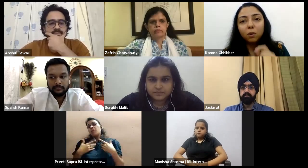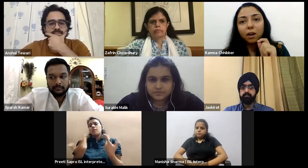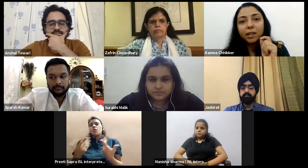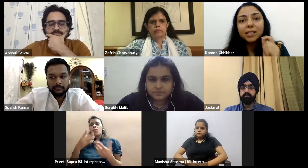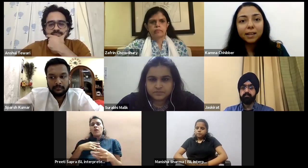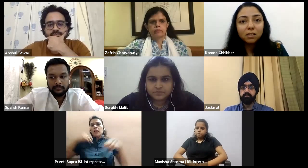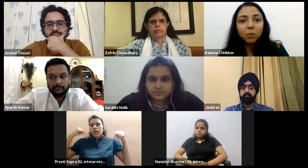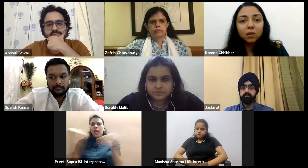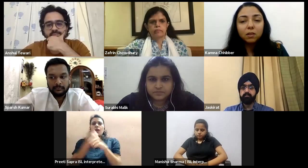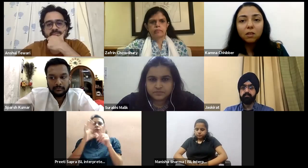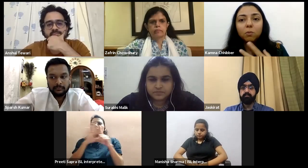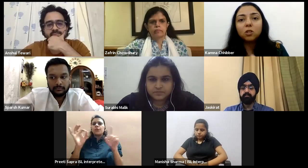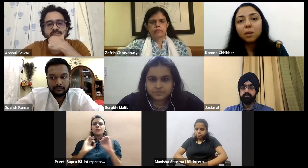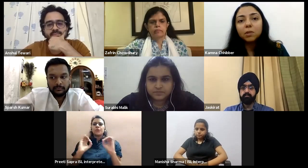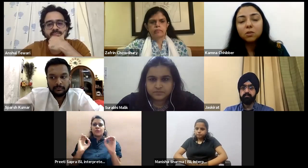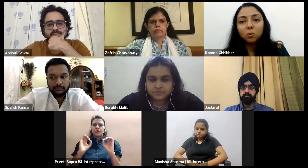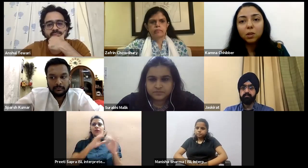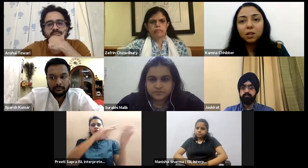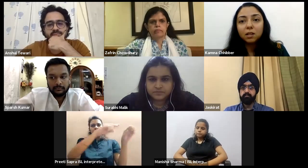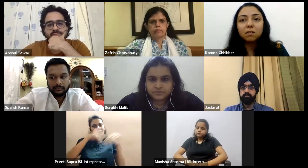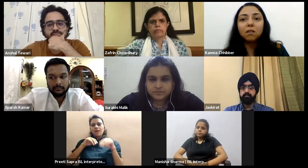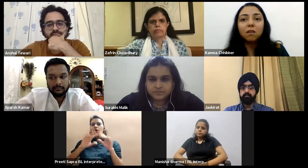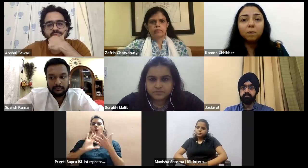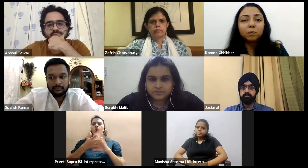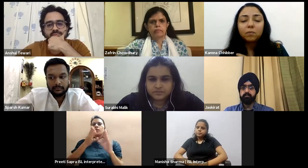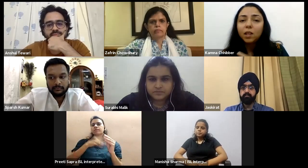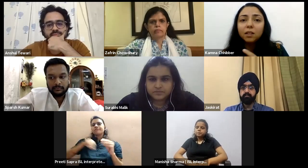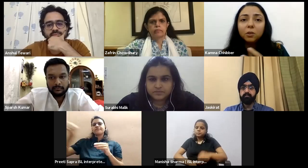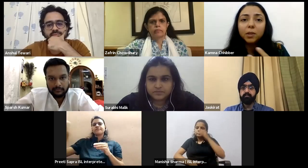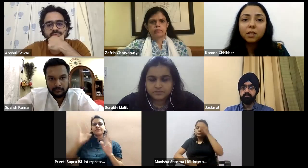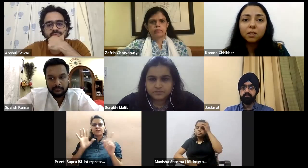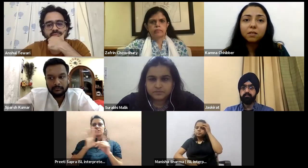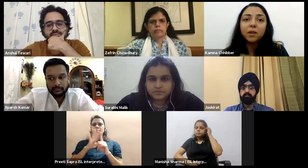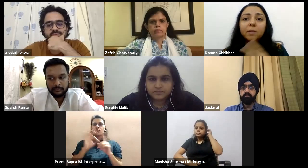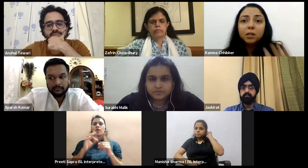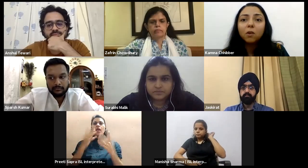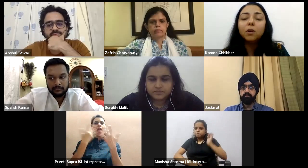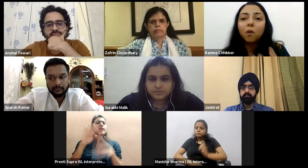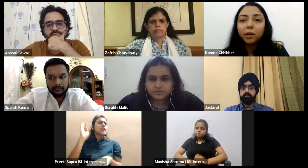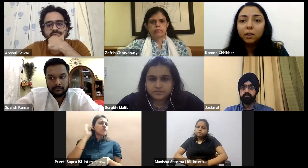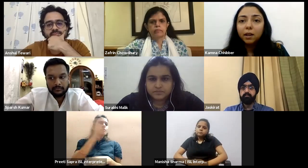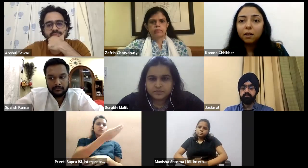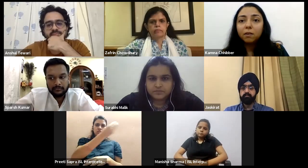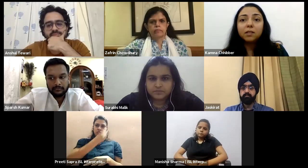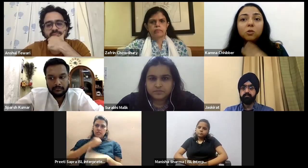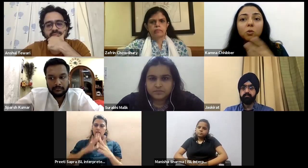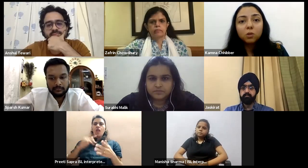to assess whether the information I'm consuming is is credible or not. Is the source